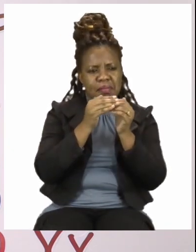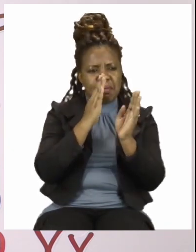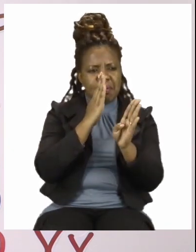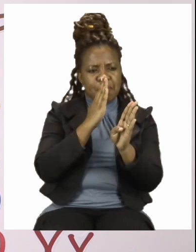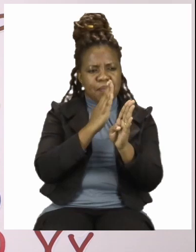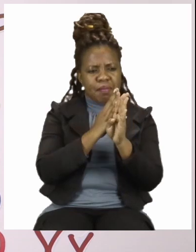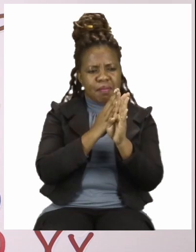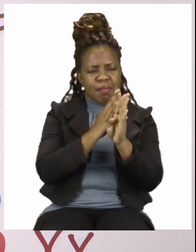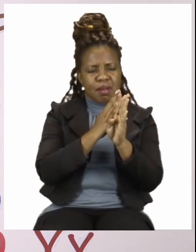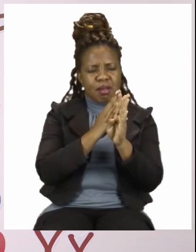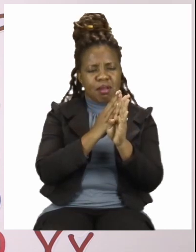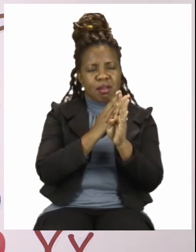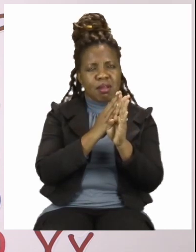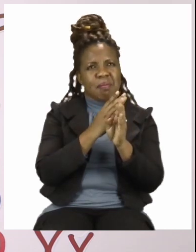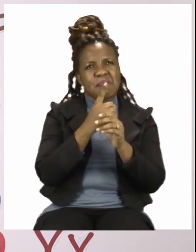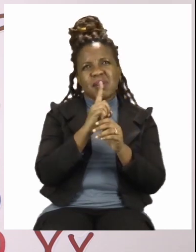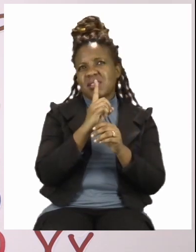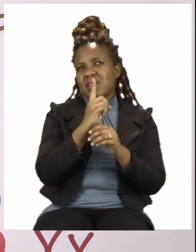it.